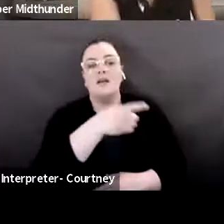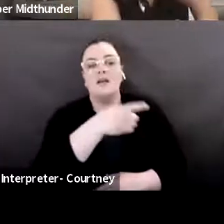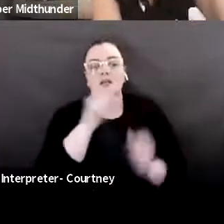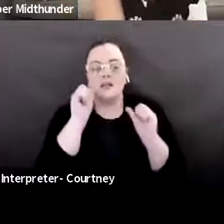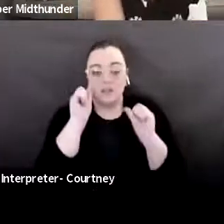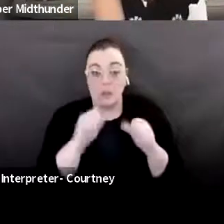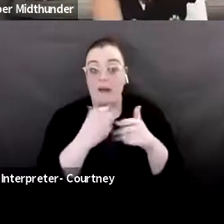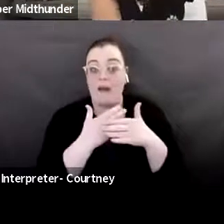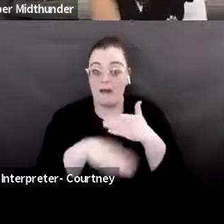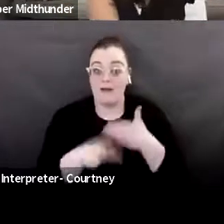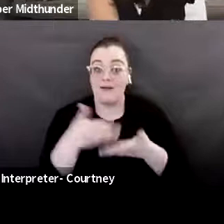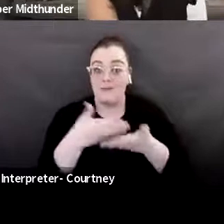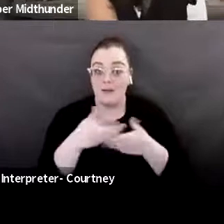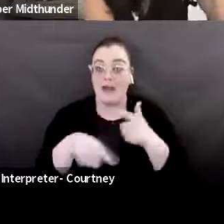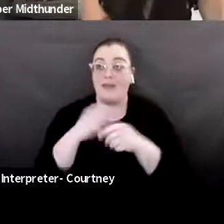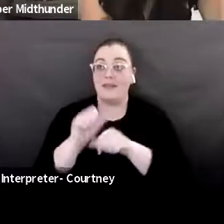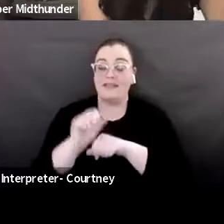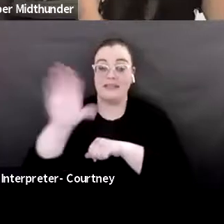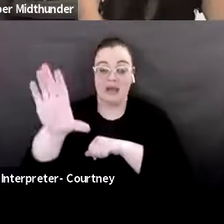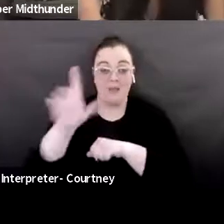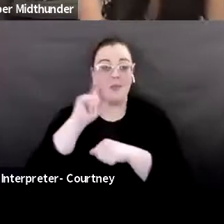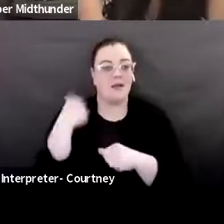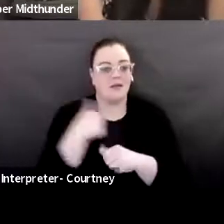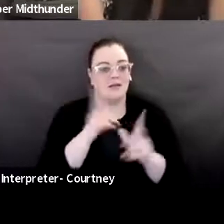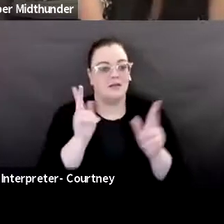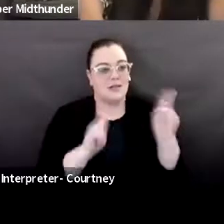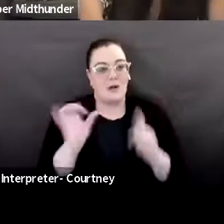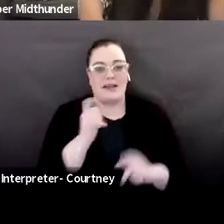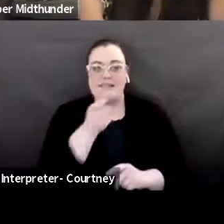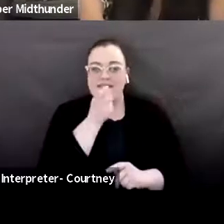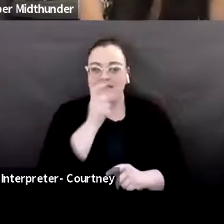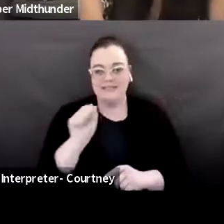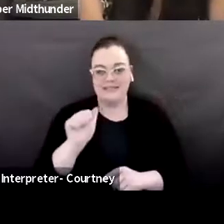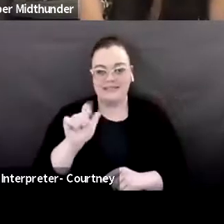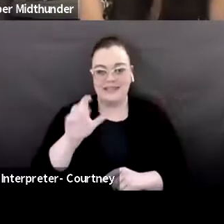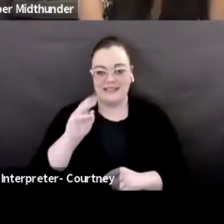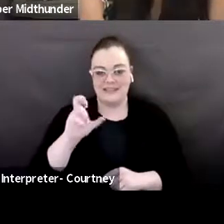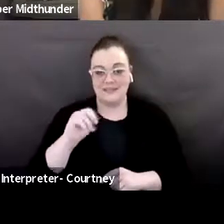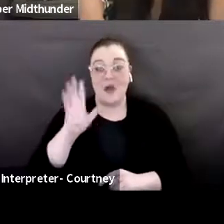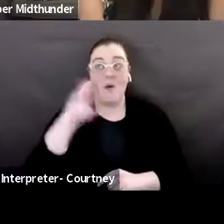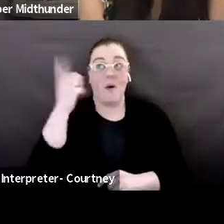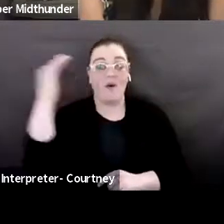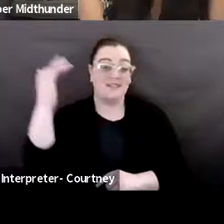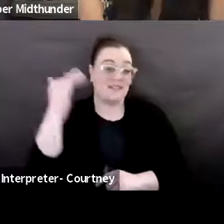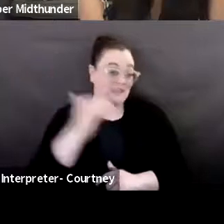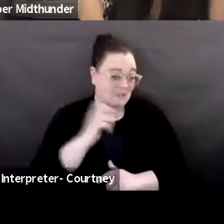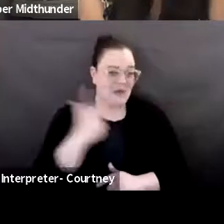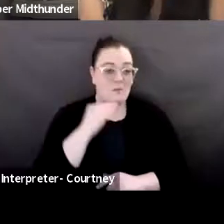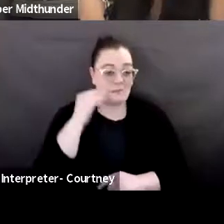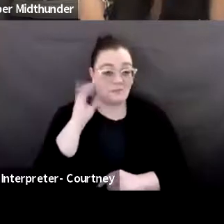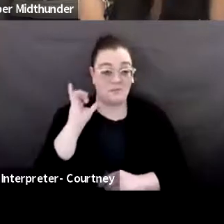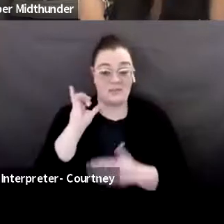know, have her and send her out because our people are like the salmon. They'll always find their way home. And that's why I'm